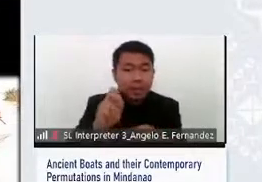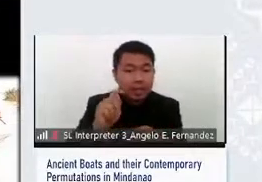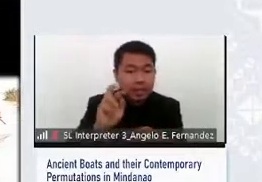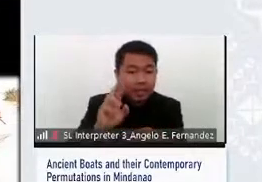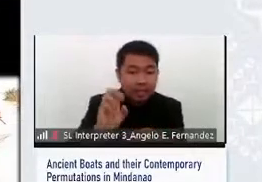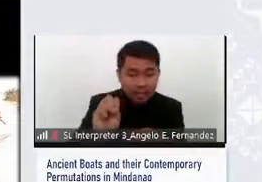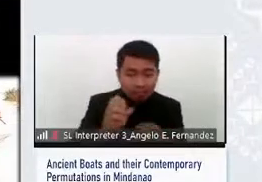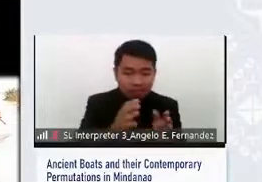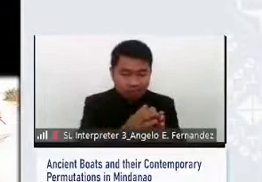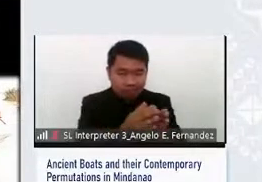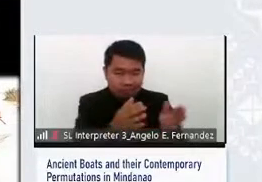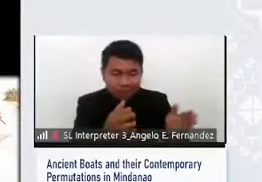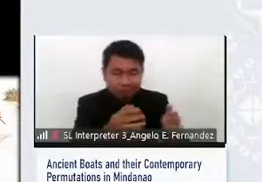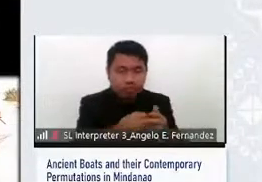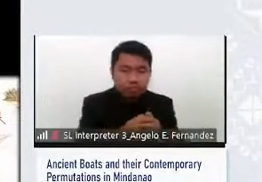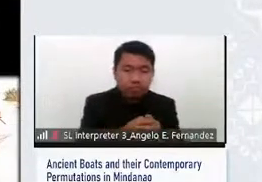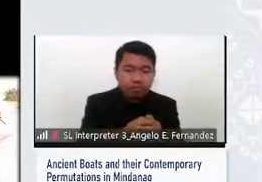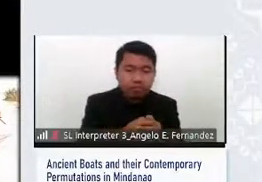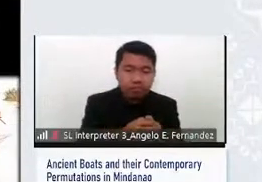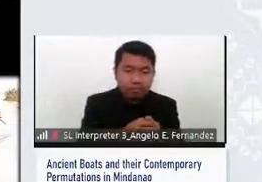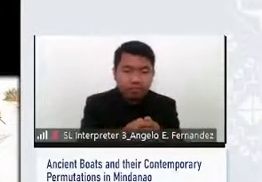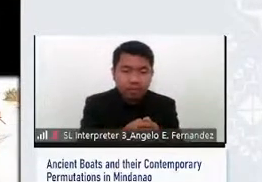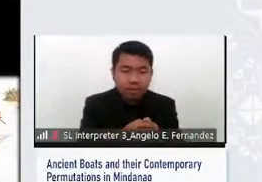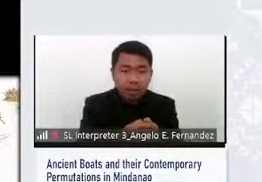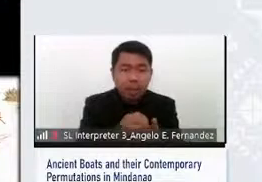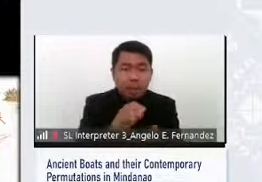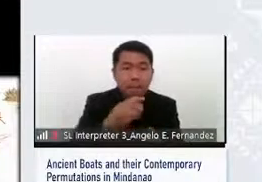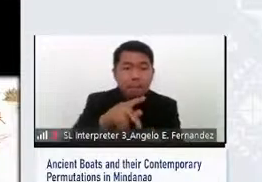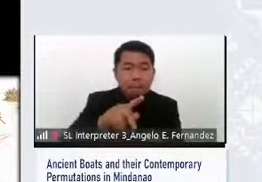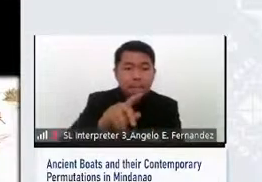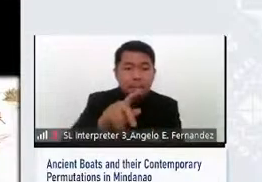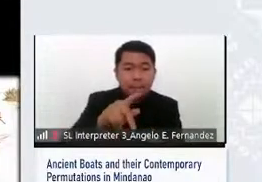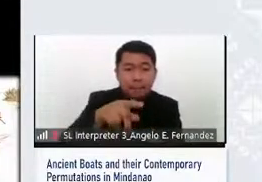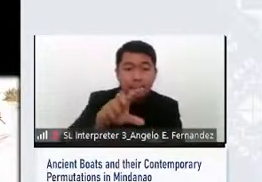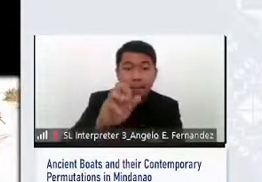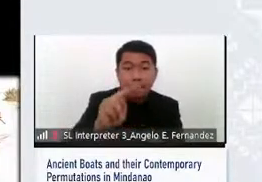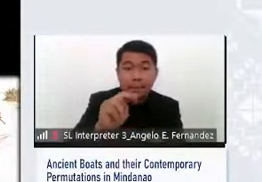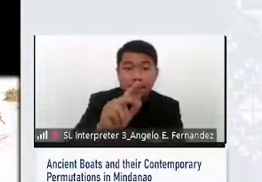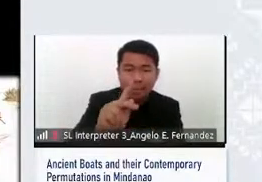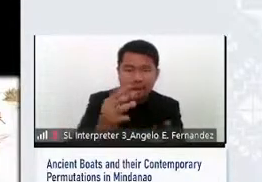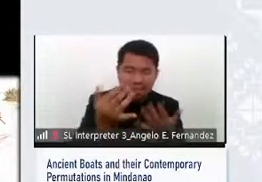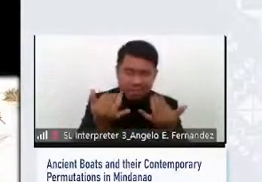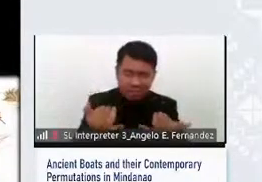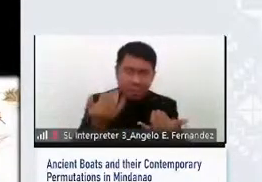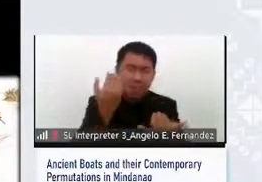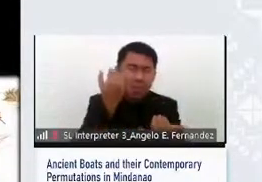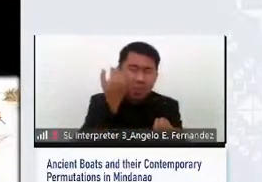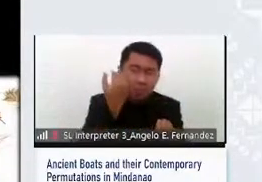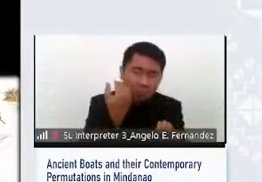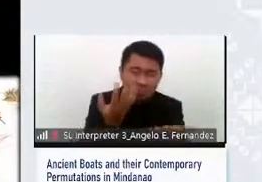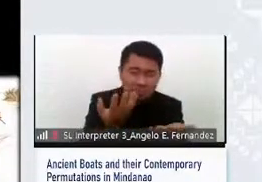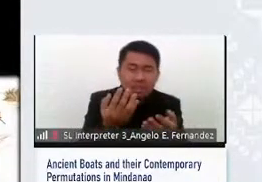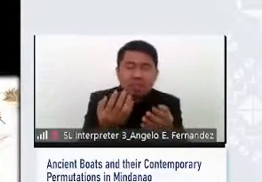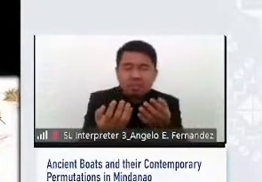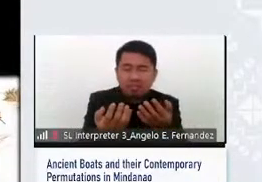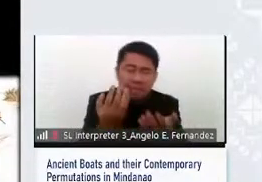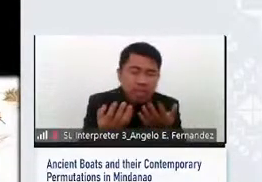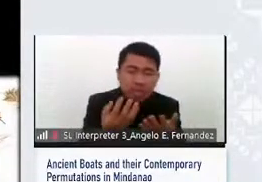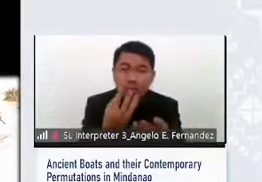length. Plank-built boats are now rare in the Philippine archipelago and are constructed primarily in Batanes and in